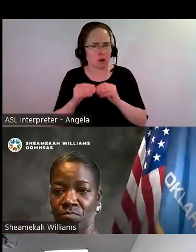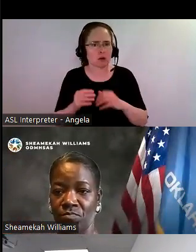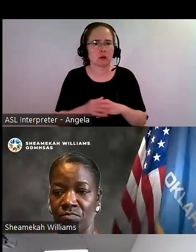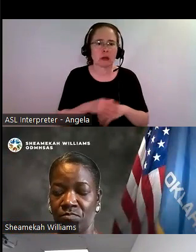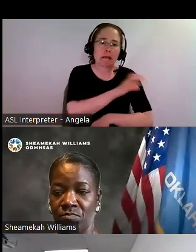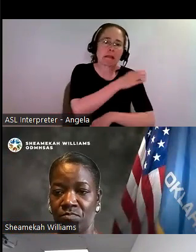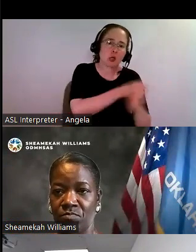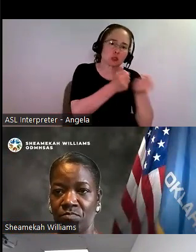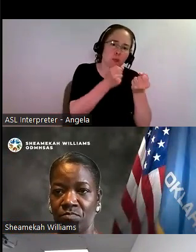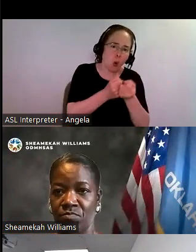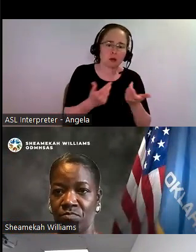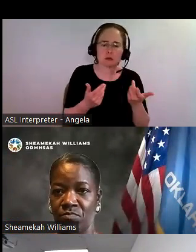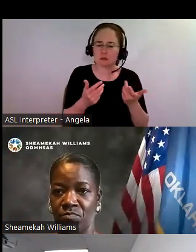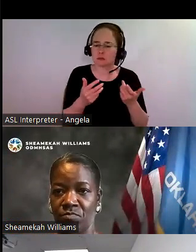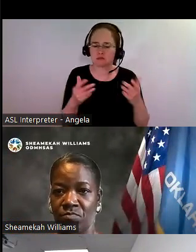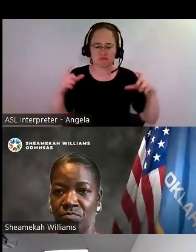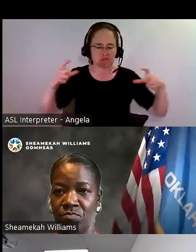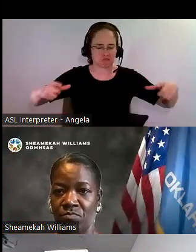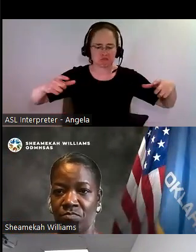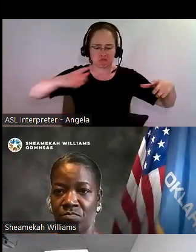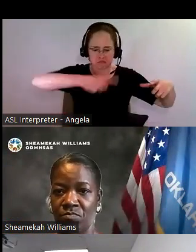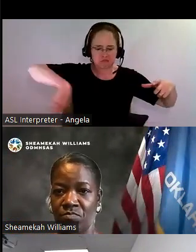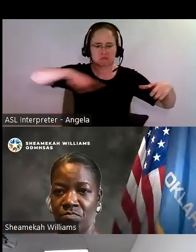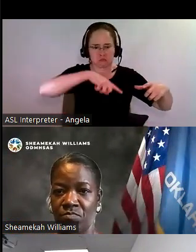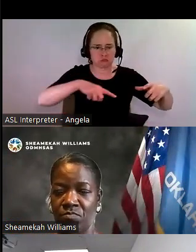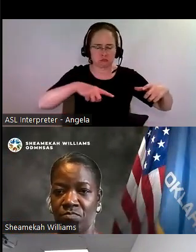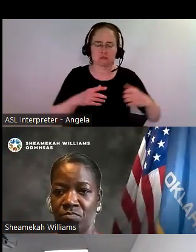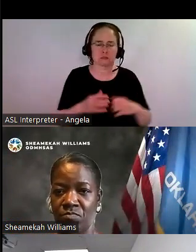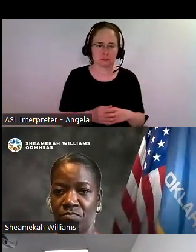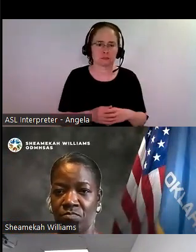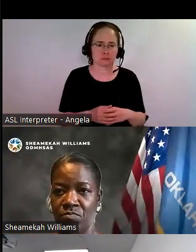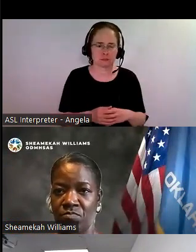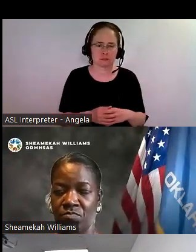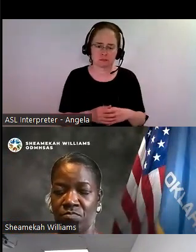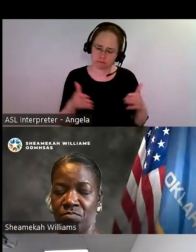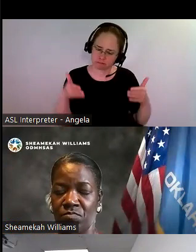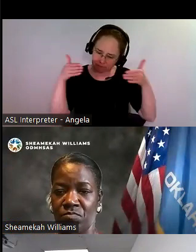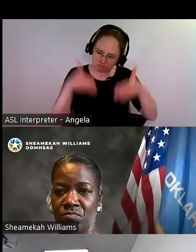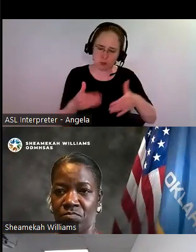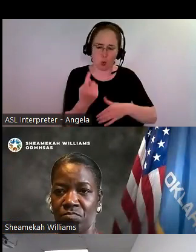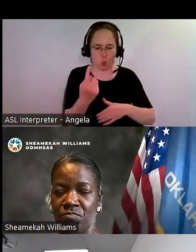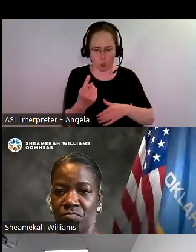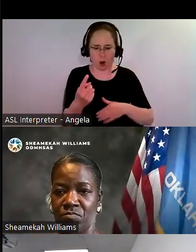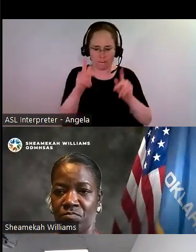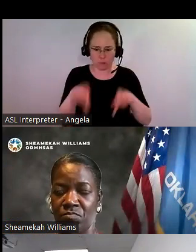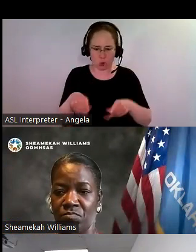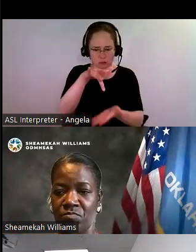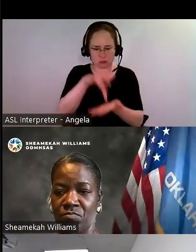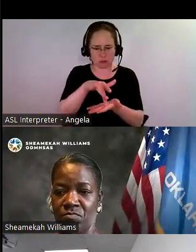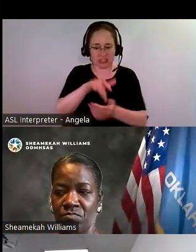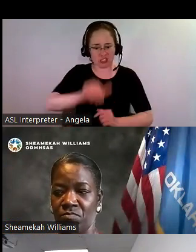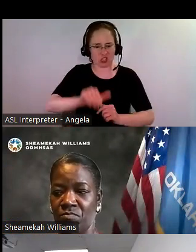clinical support and how we put all this together and how it all comes down and focuses on that one thing, and that is the